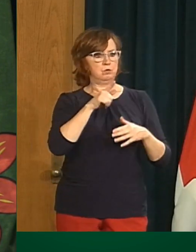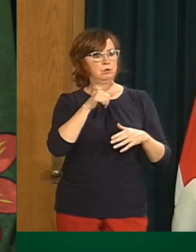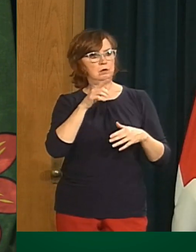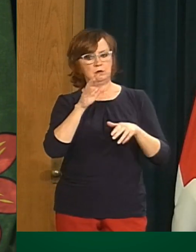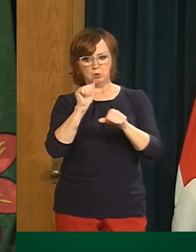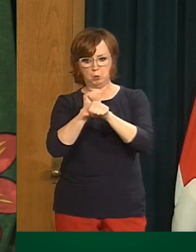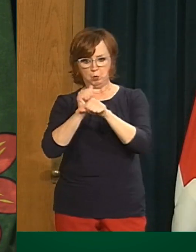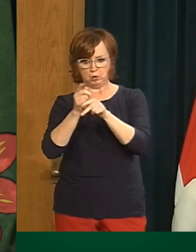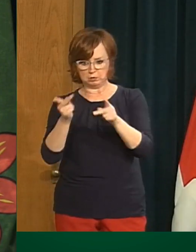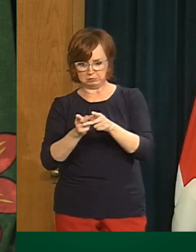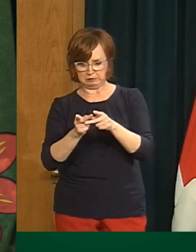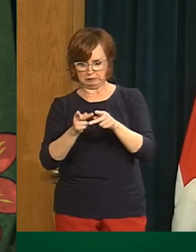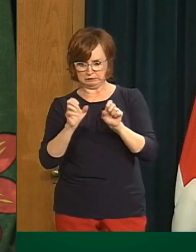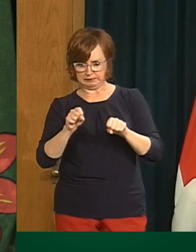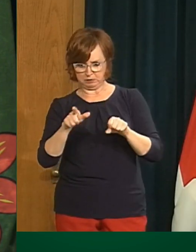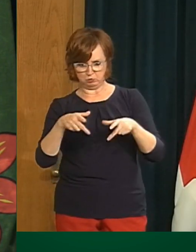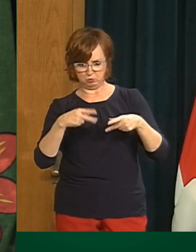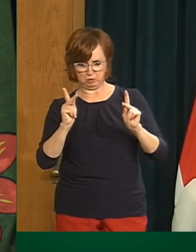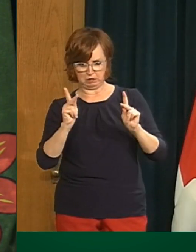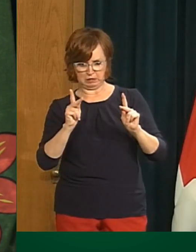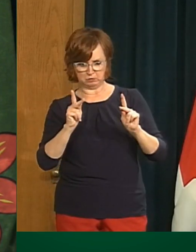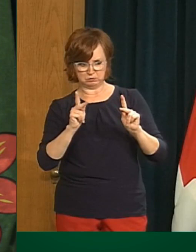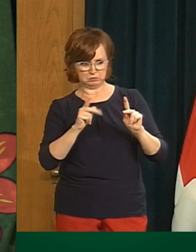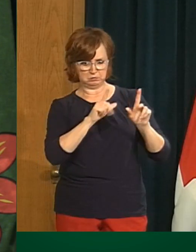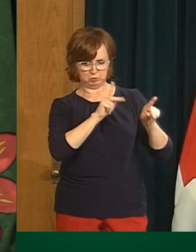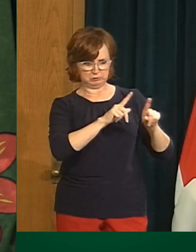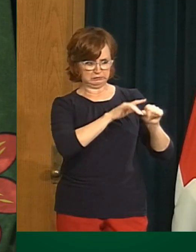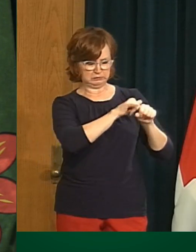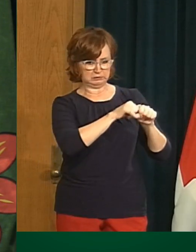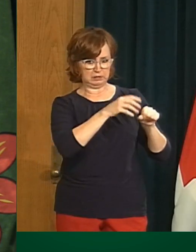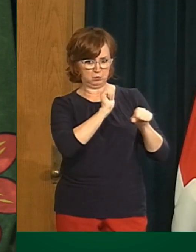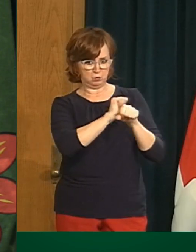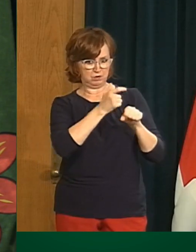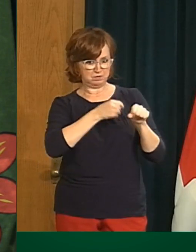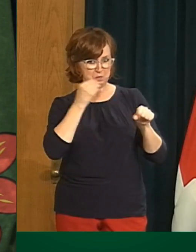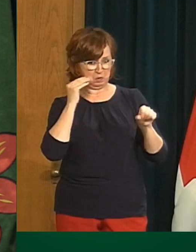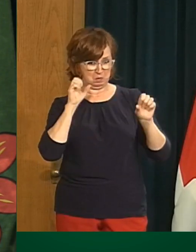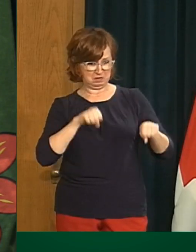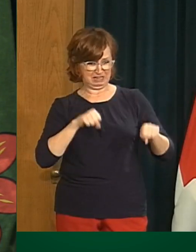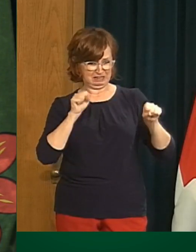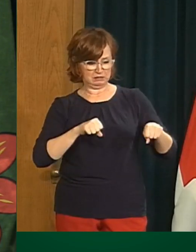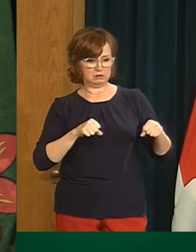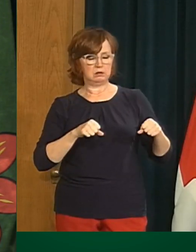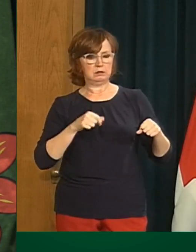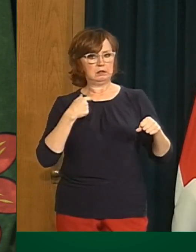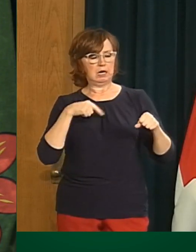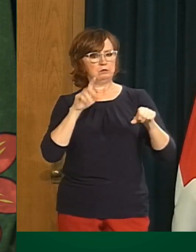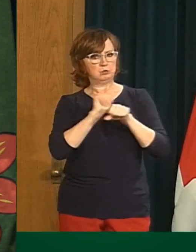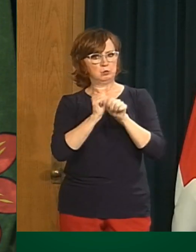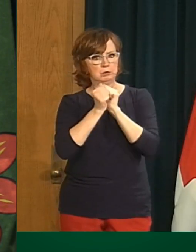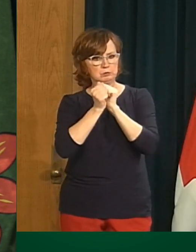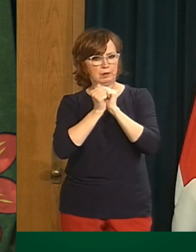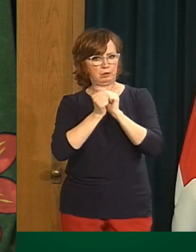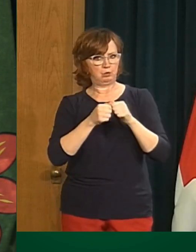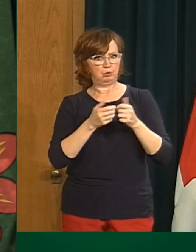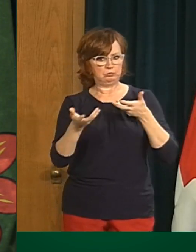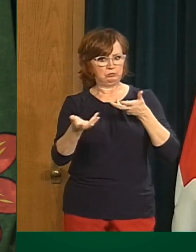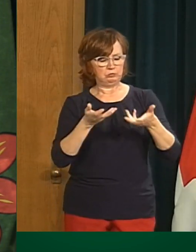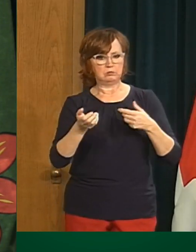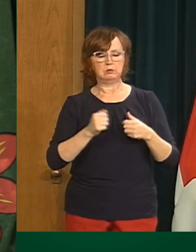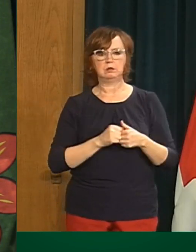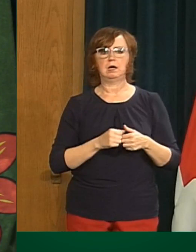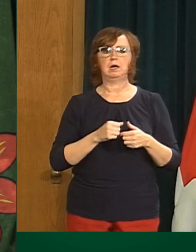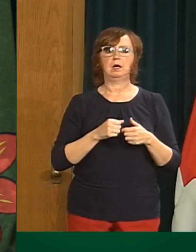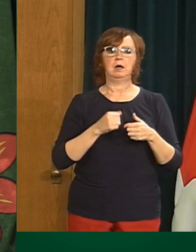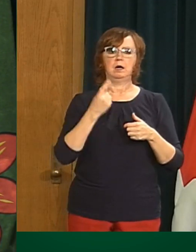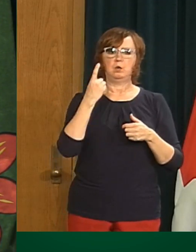possibly valuable daycare spaces may not be required. We're also, quite frankly, one more piece